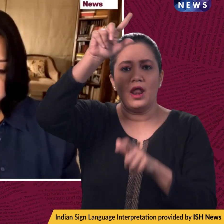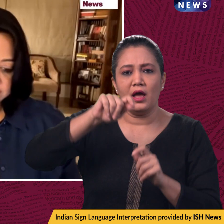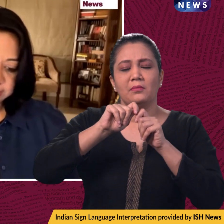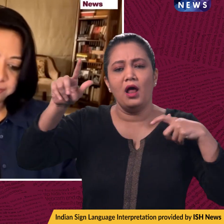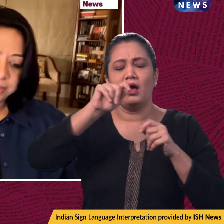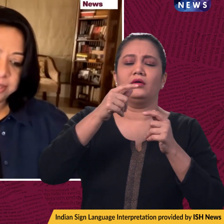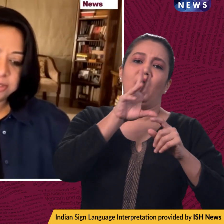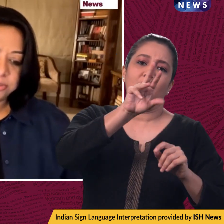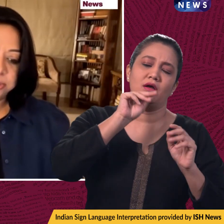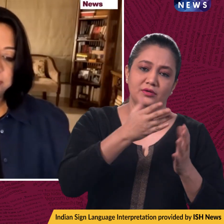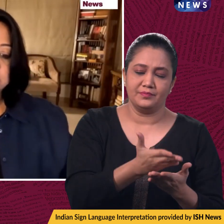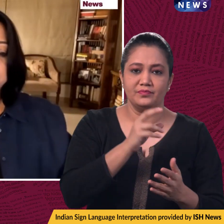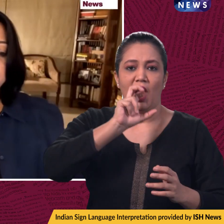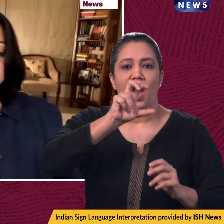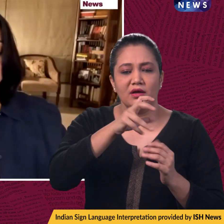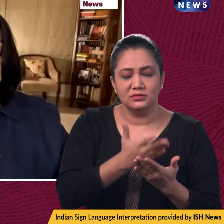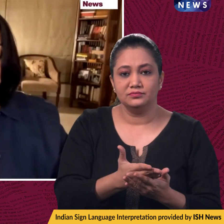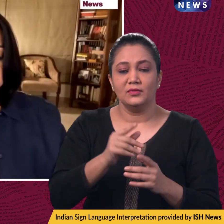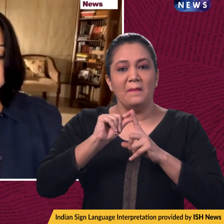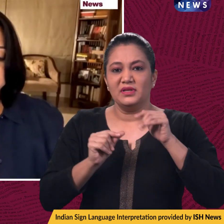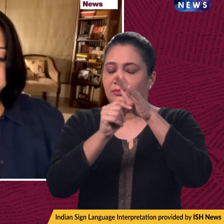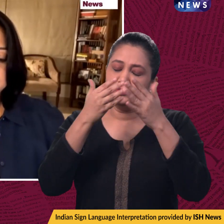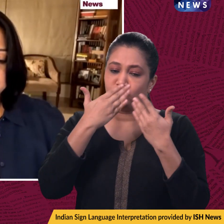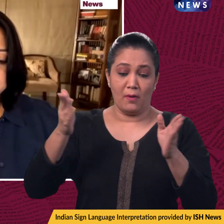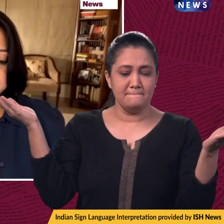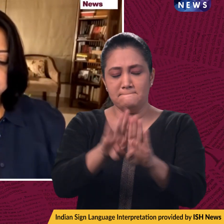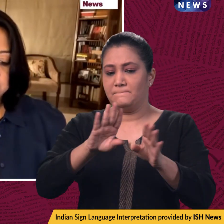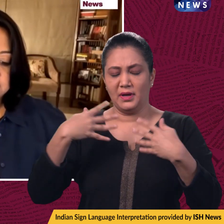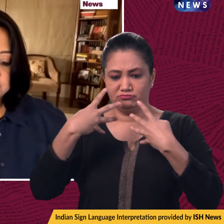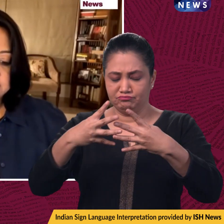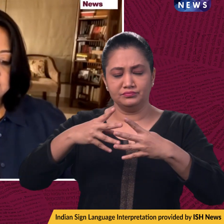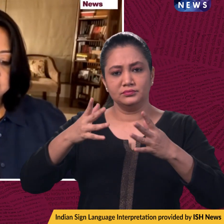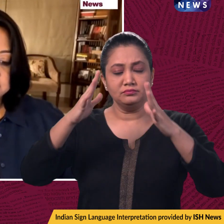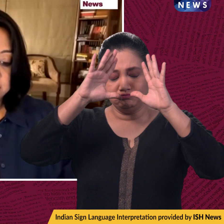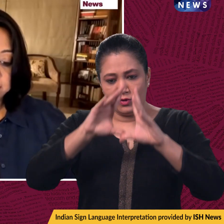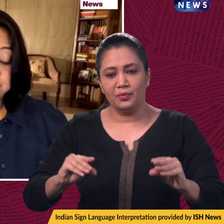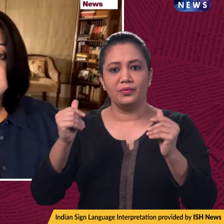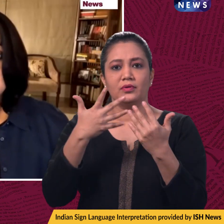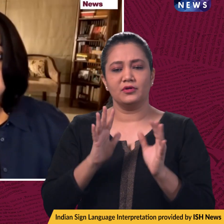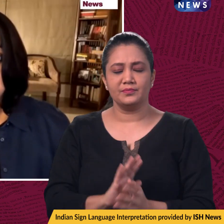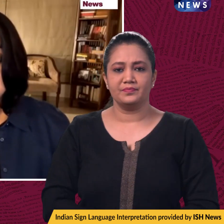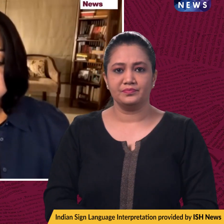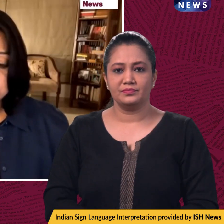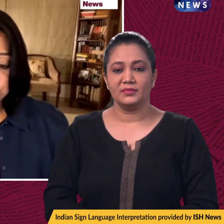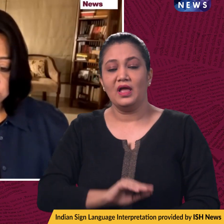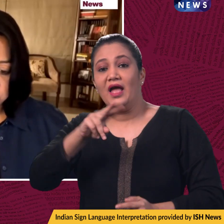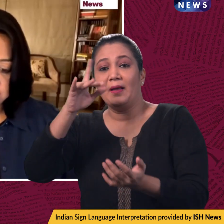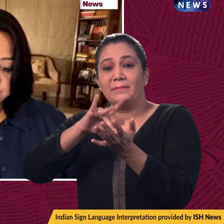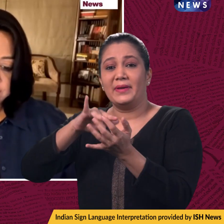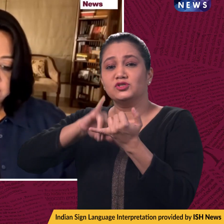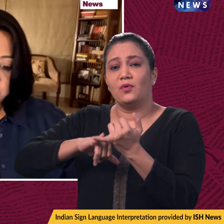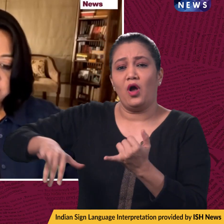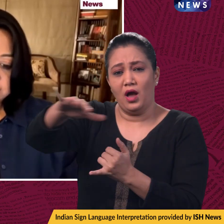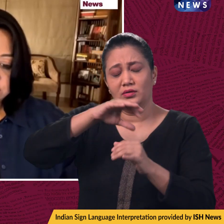Ram against them. The principal of the school closed the campus today and asked everyone to calm down. Things were worse in